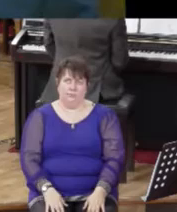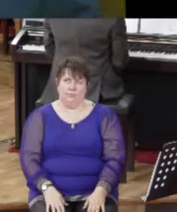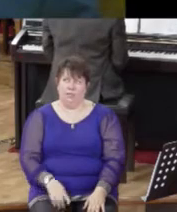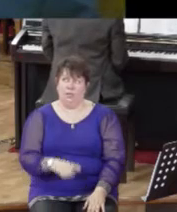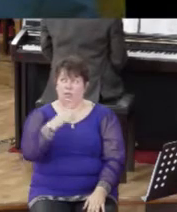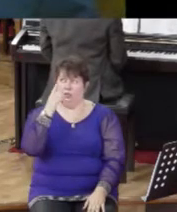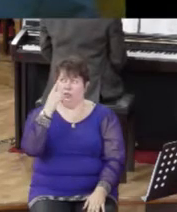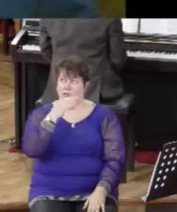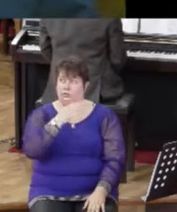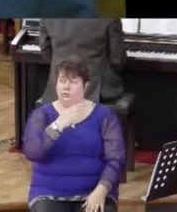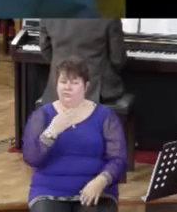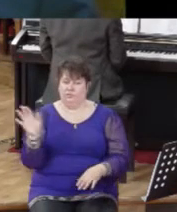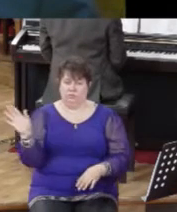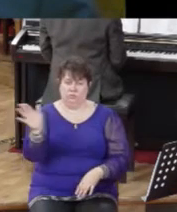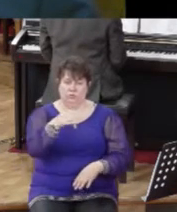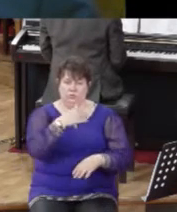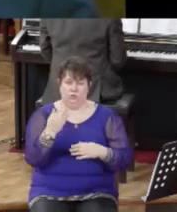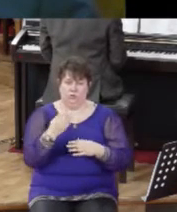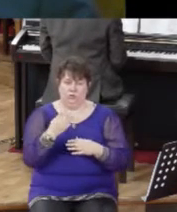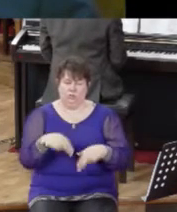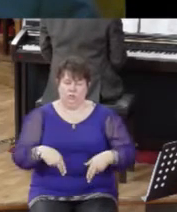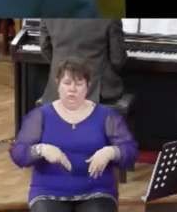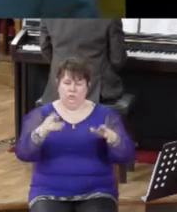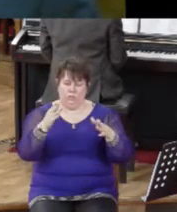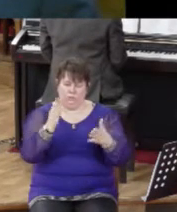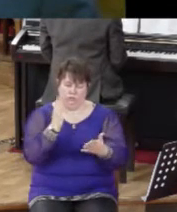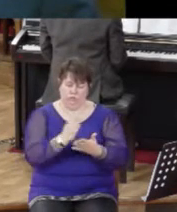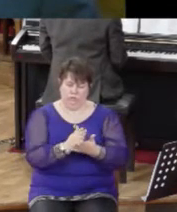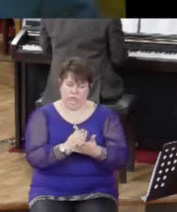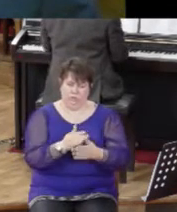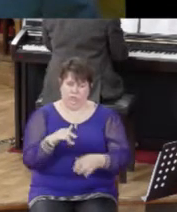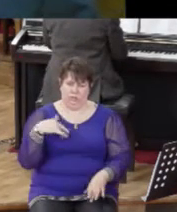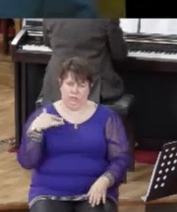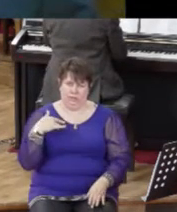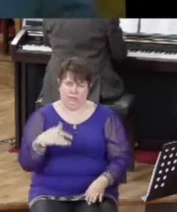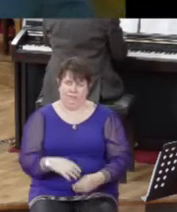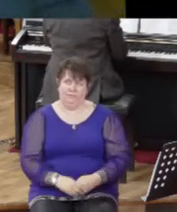Lord of history, you're the way, the truth, and the life.